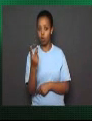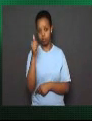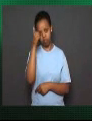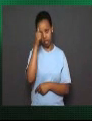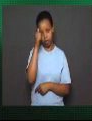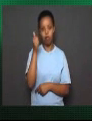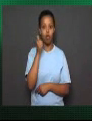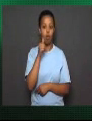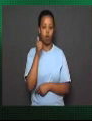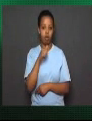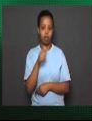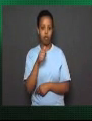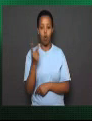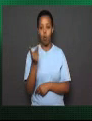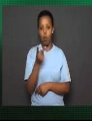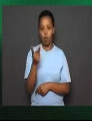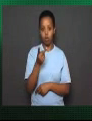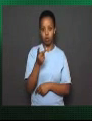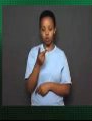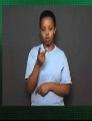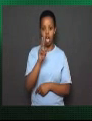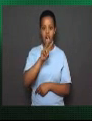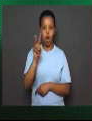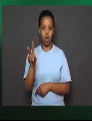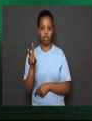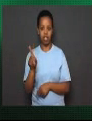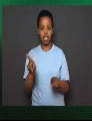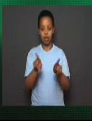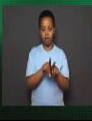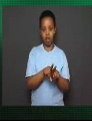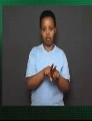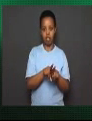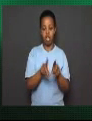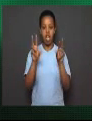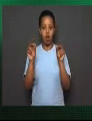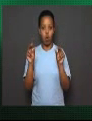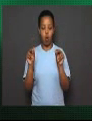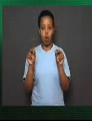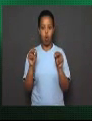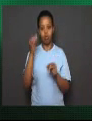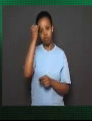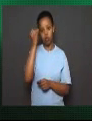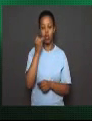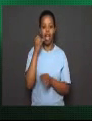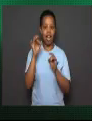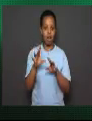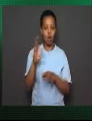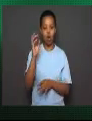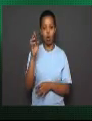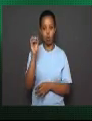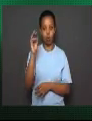and women have 22 pairs of non-sex chromosomes